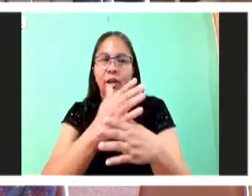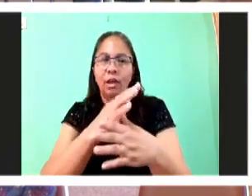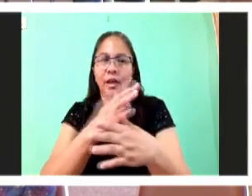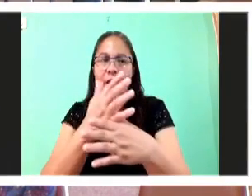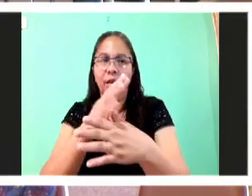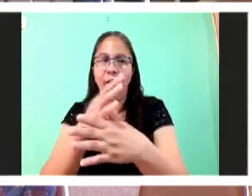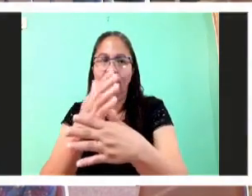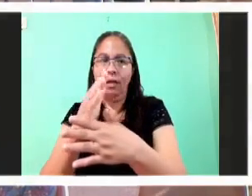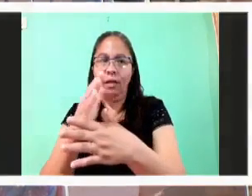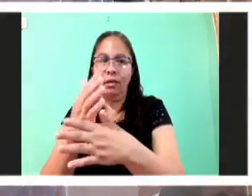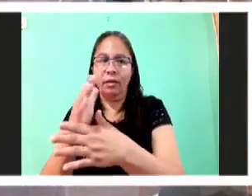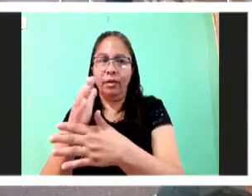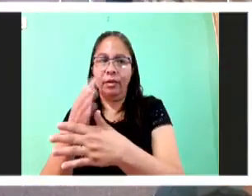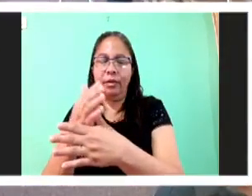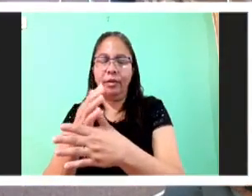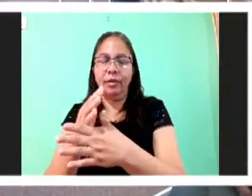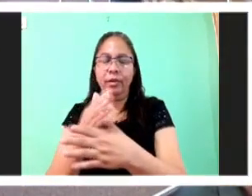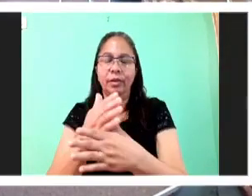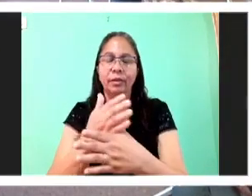share.